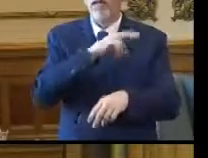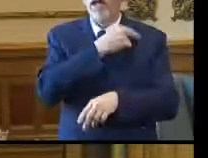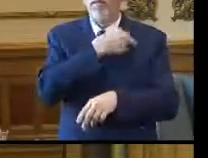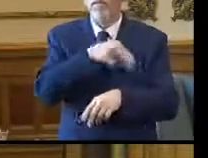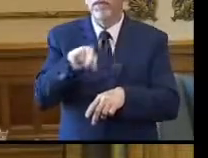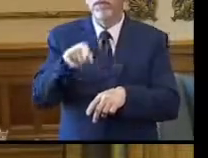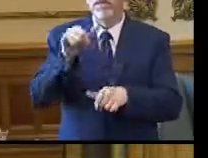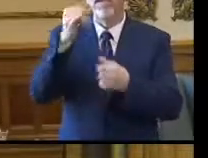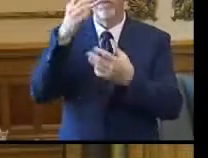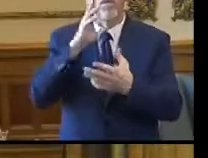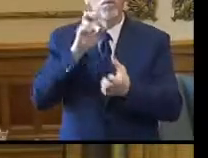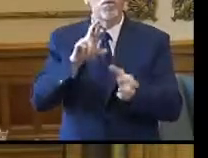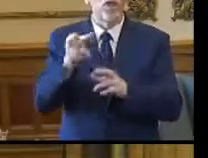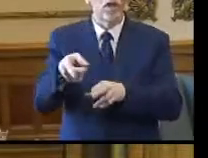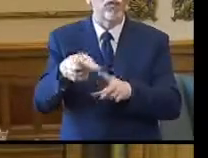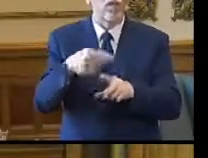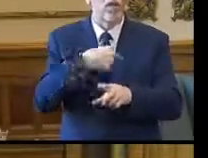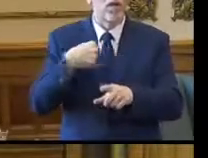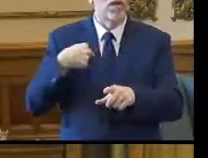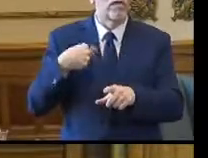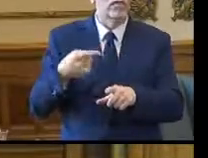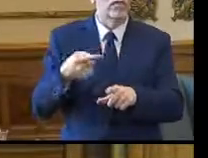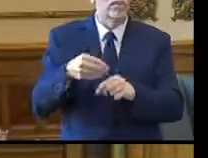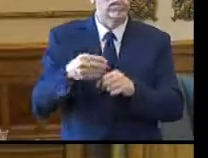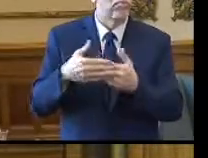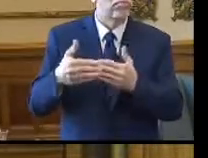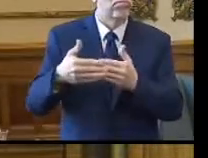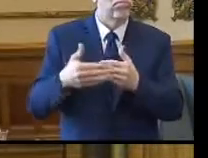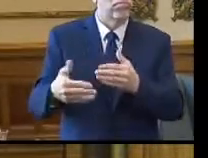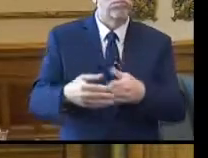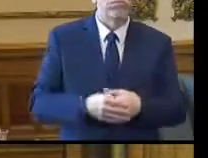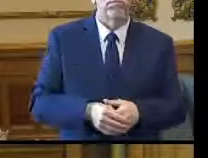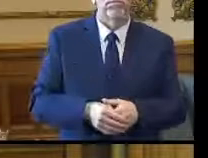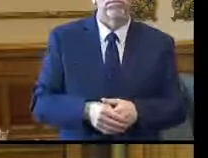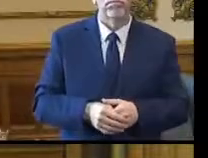That information will be available to us coming in the near future.